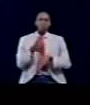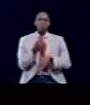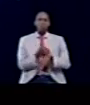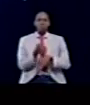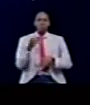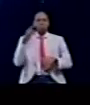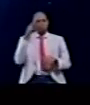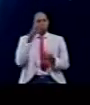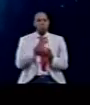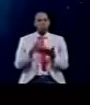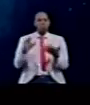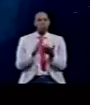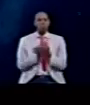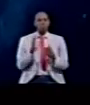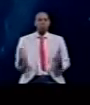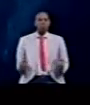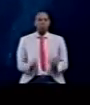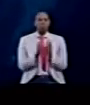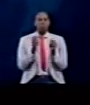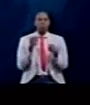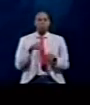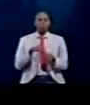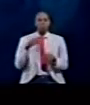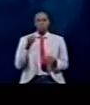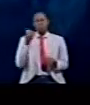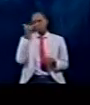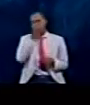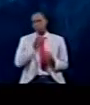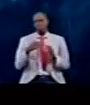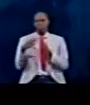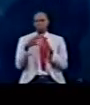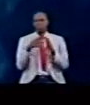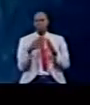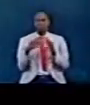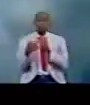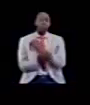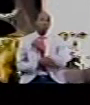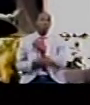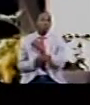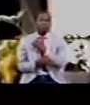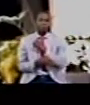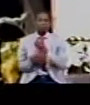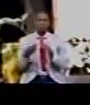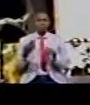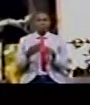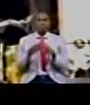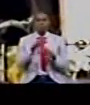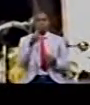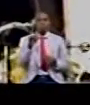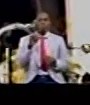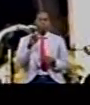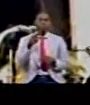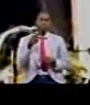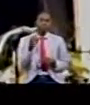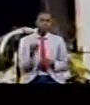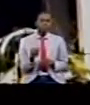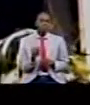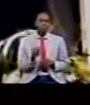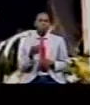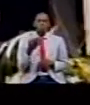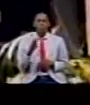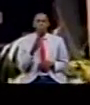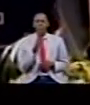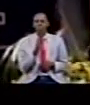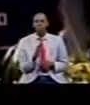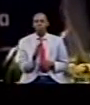husband was serving you faithfully till he died. And now because of debts here and there, the men have